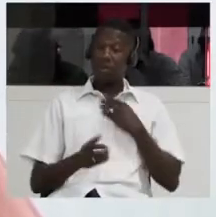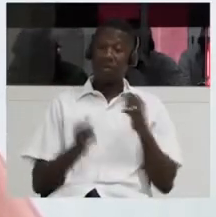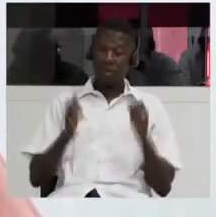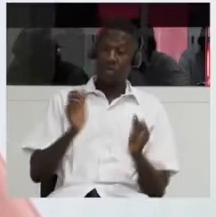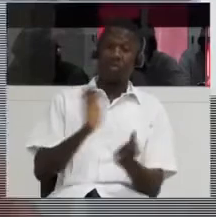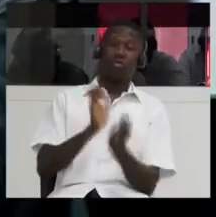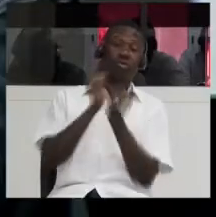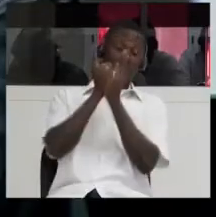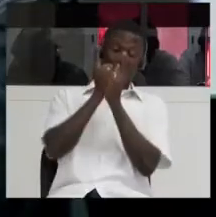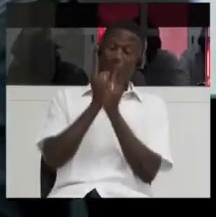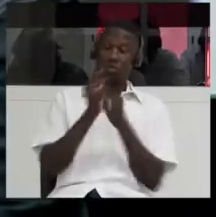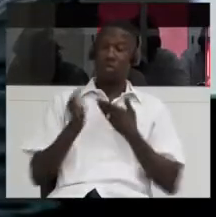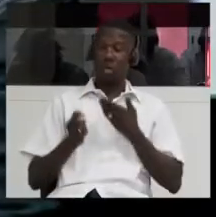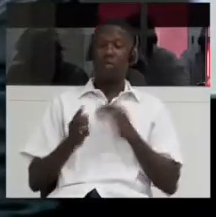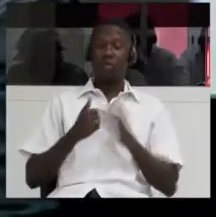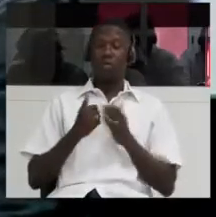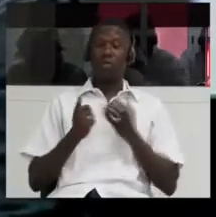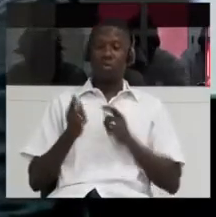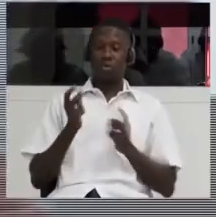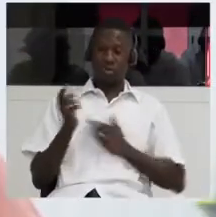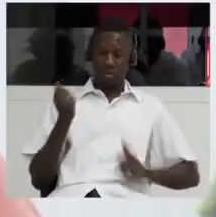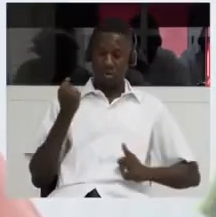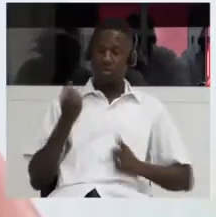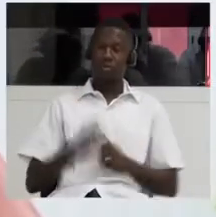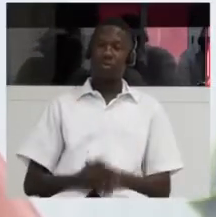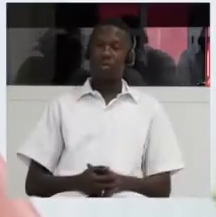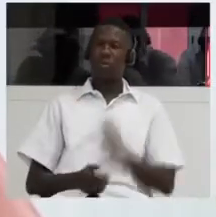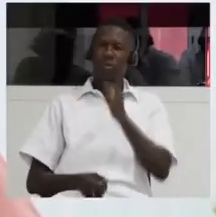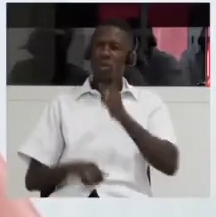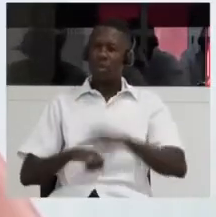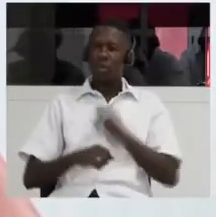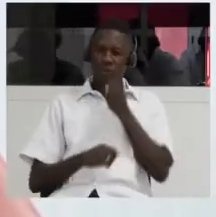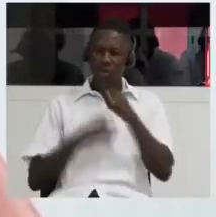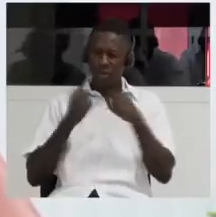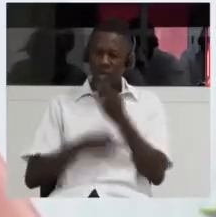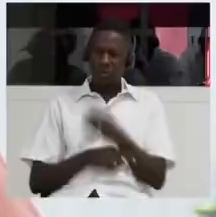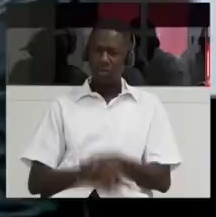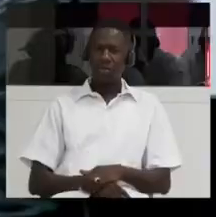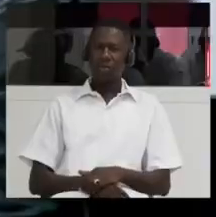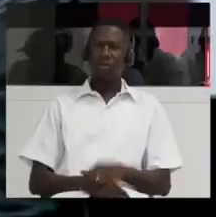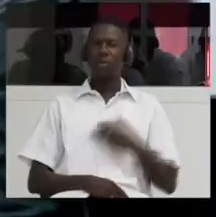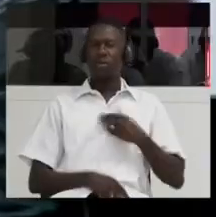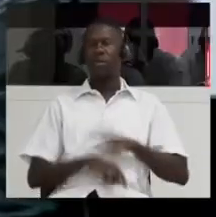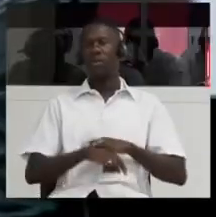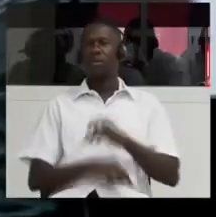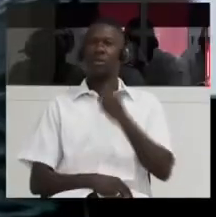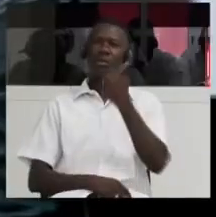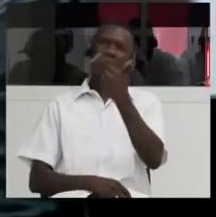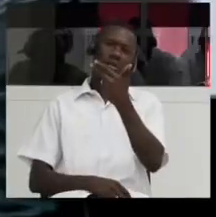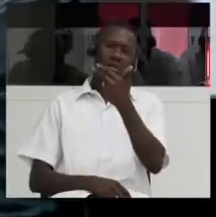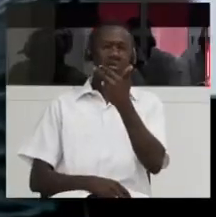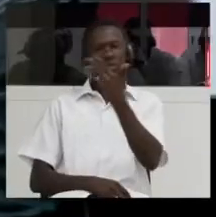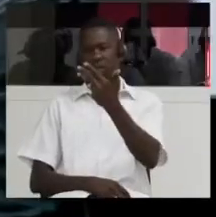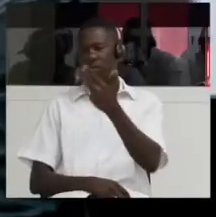What time are you talking about? This will be around 8, 9. At this stage, did any officers arrive